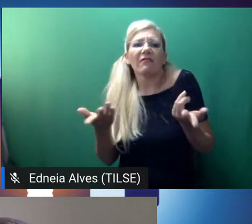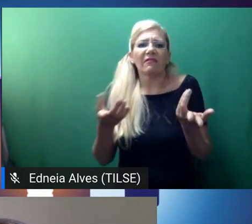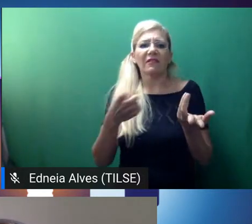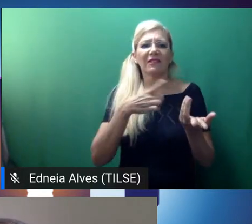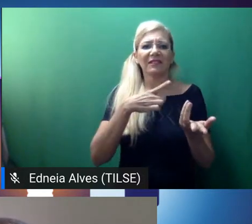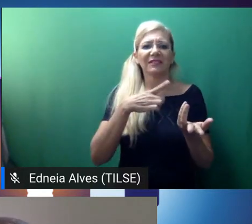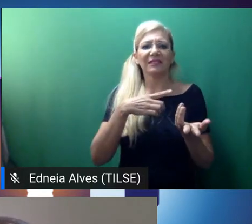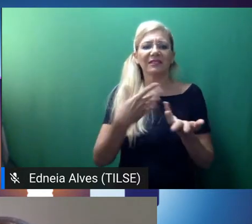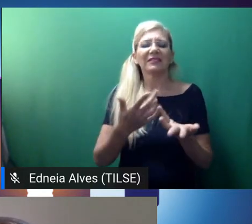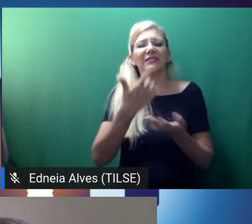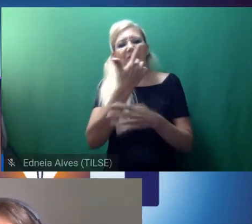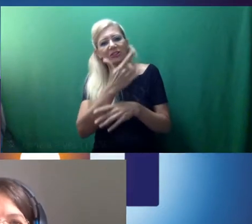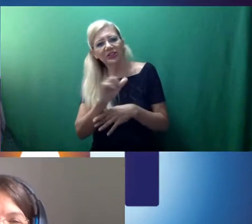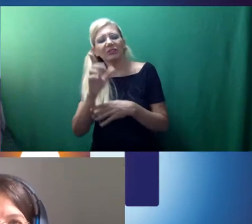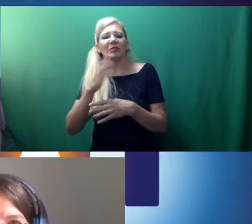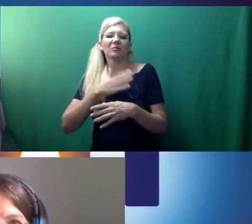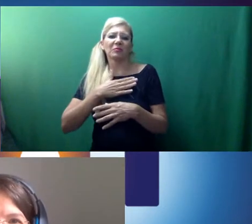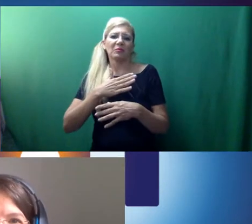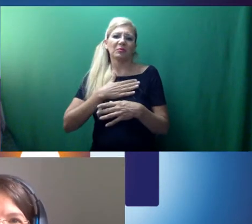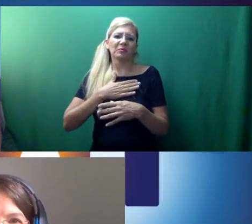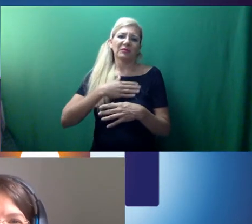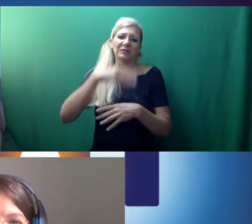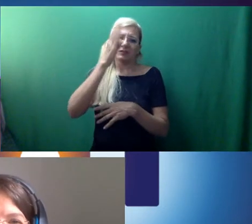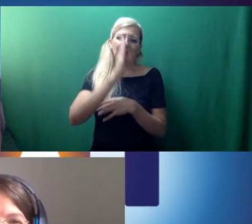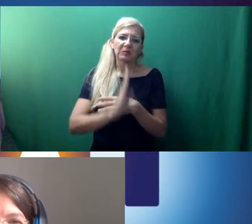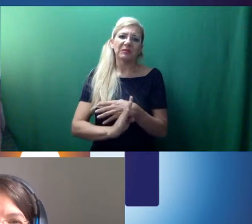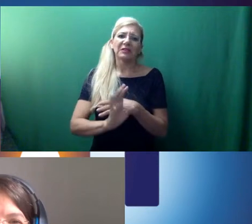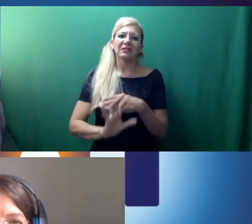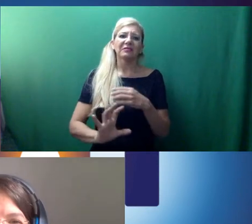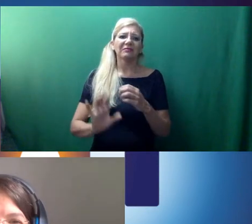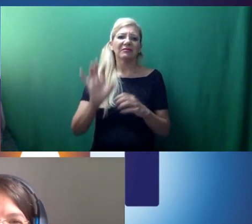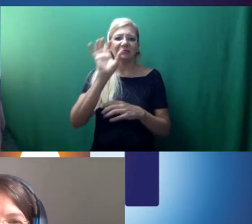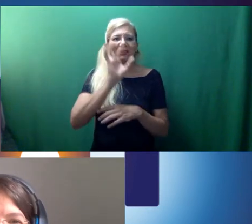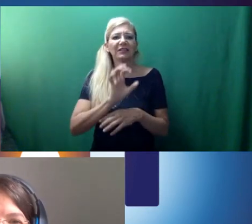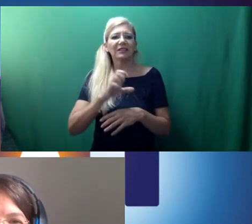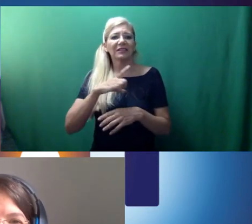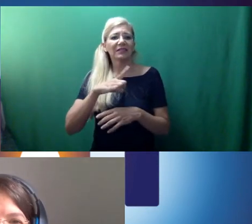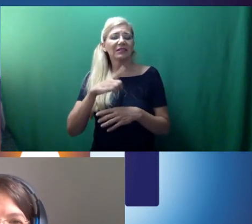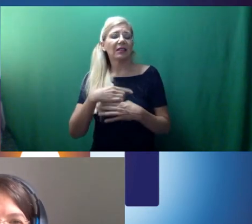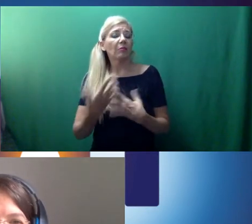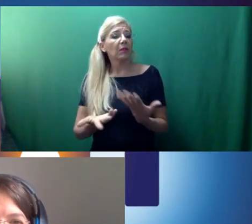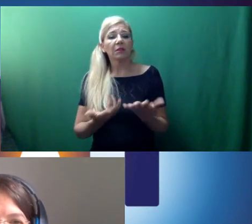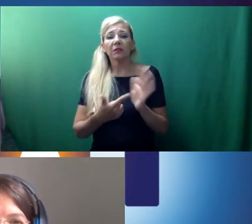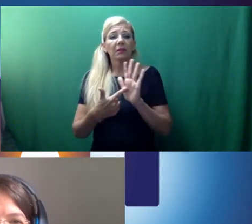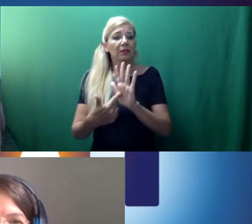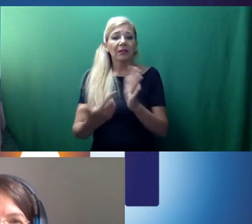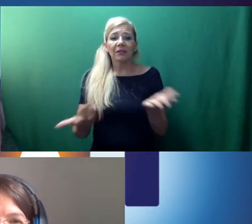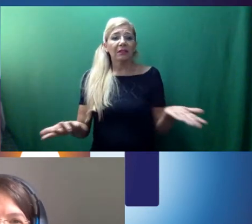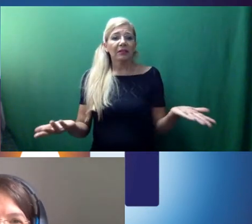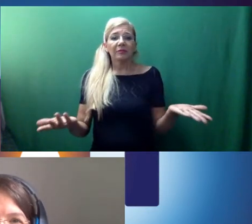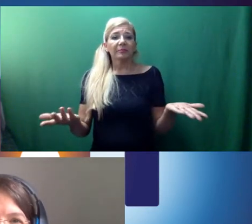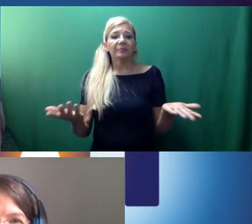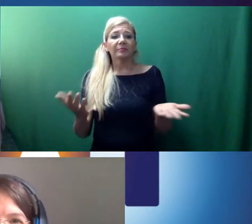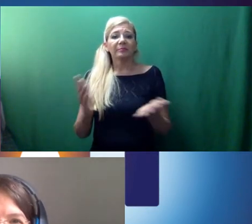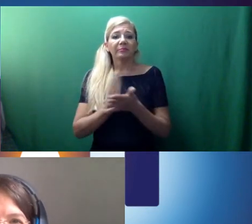they are from my part of the country, because it is seen as